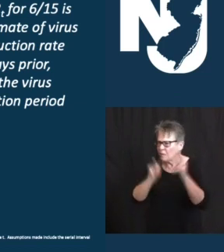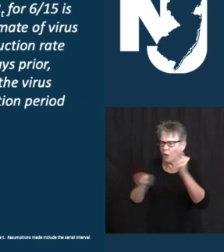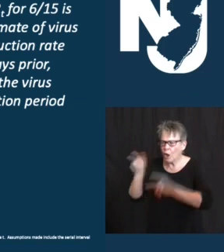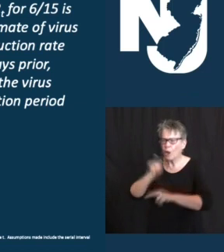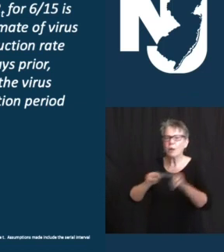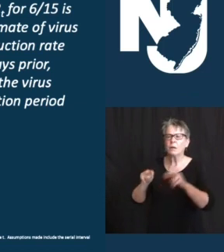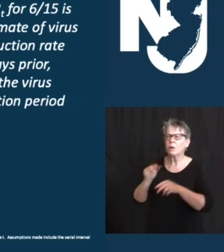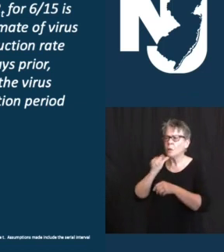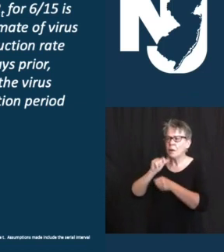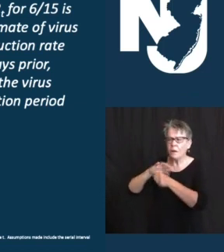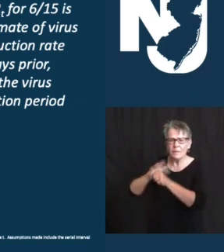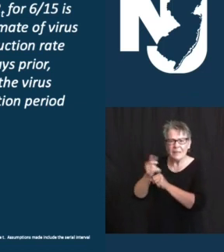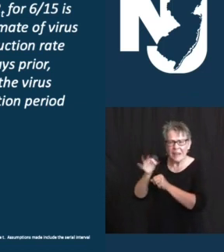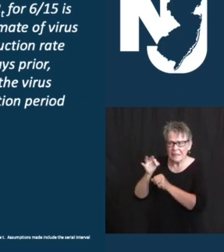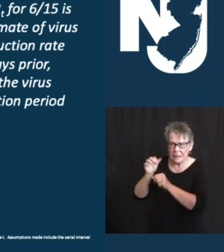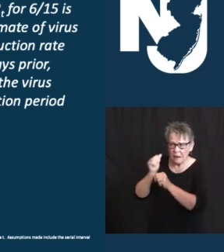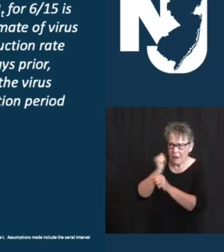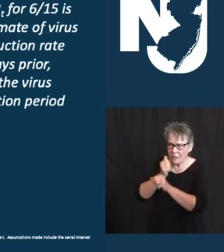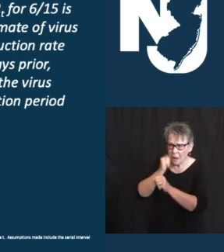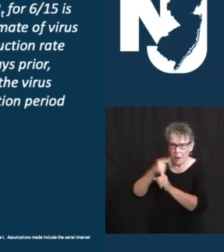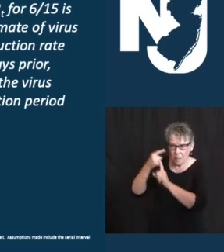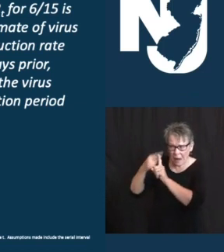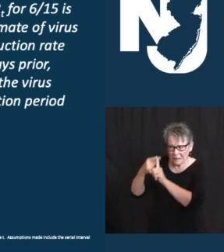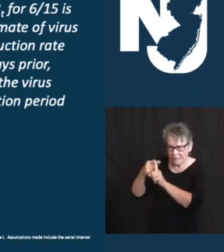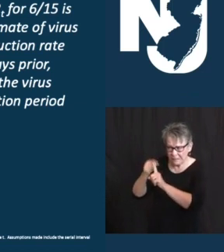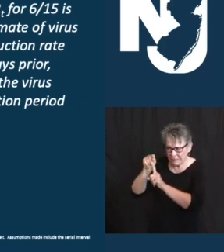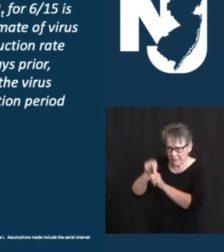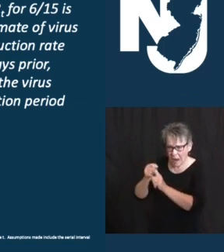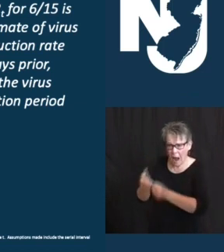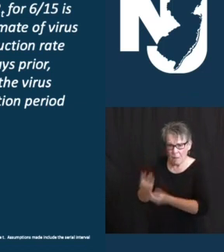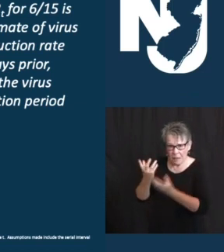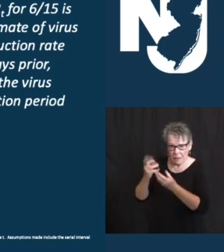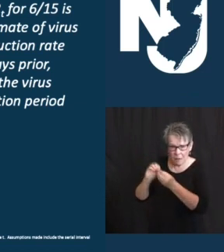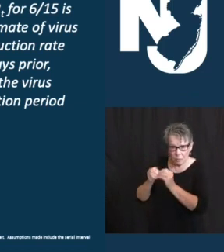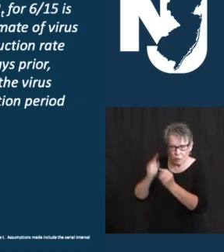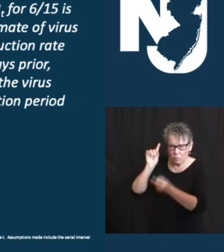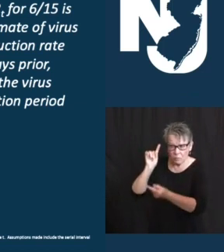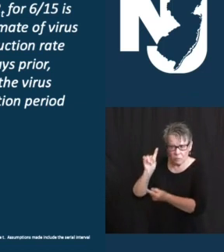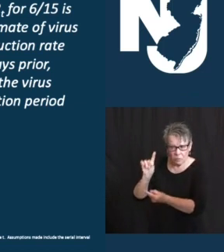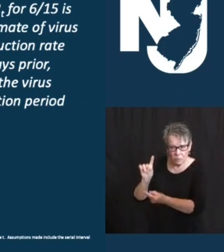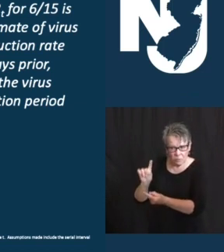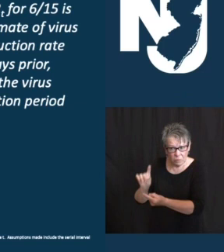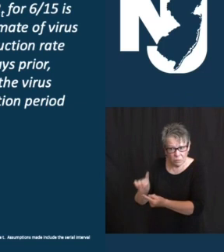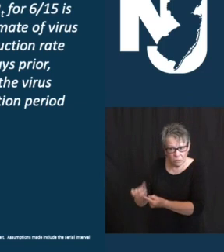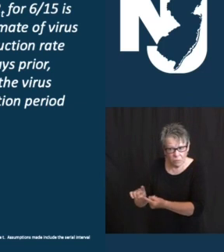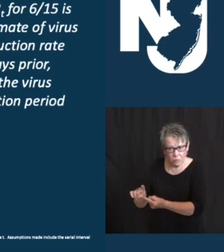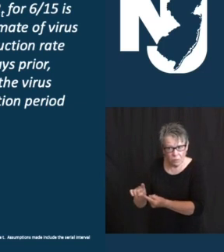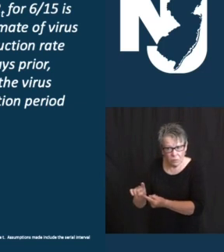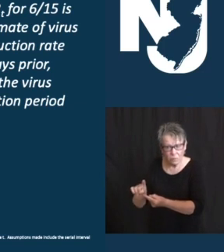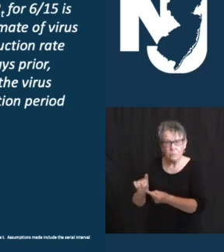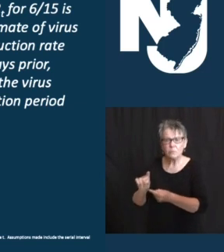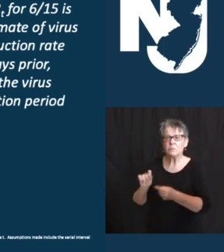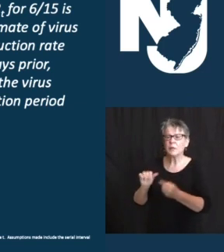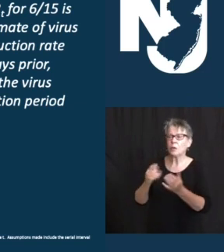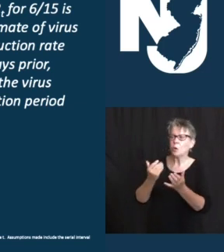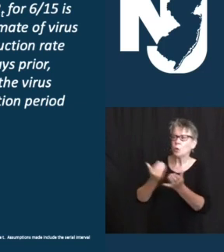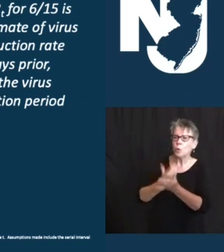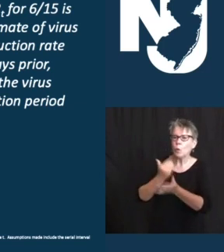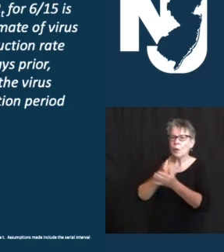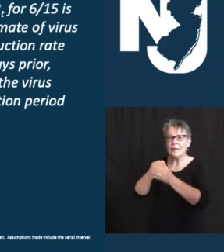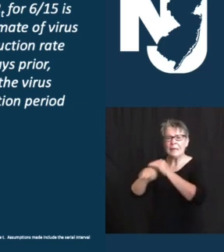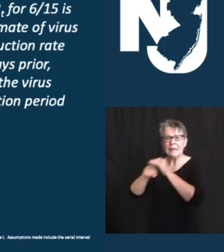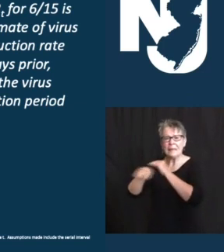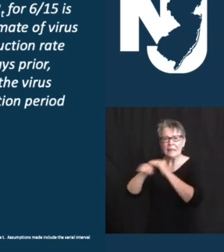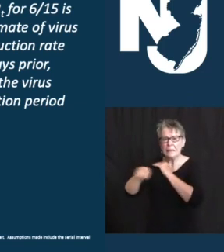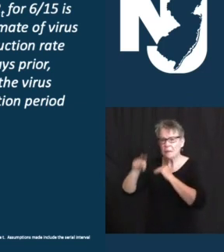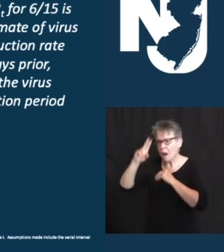the three that you and your team and yours truly look at more than any other. They're up a hair since yesterday, both